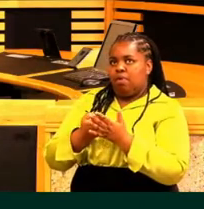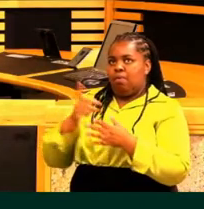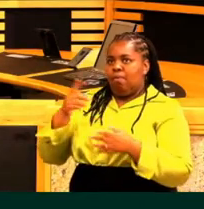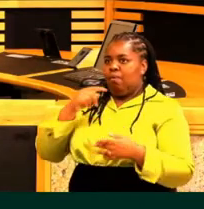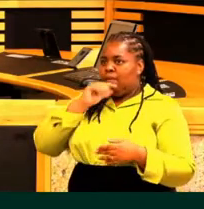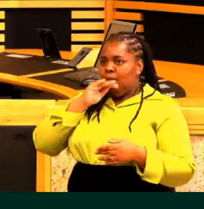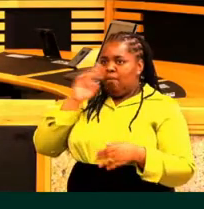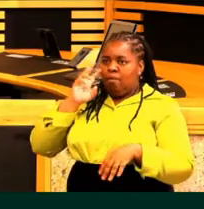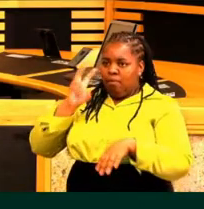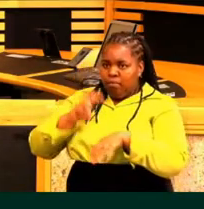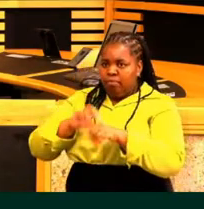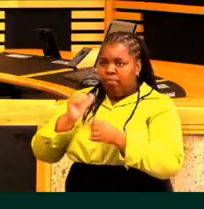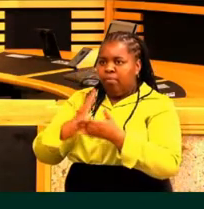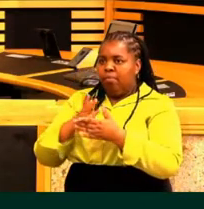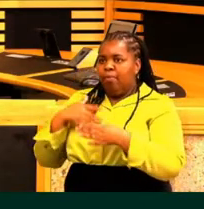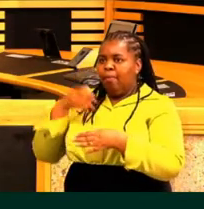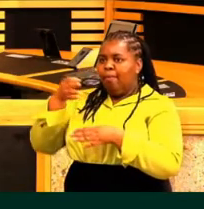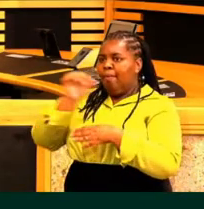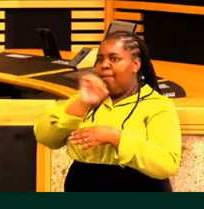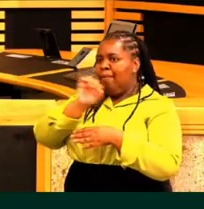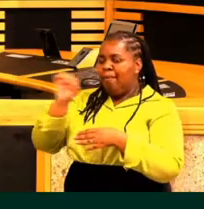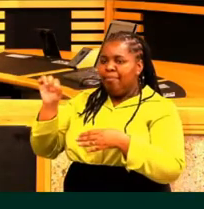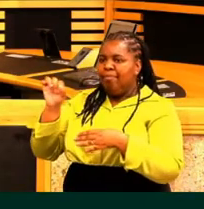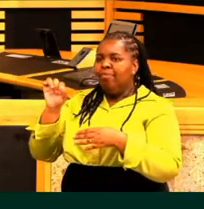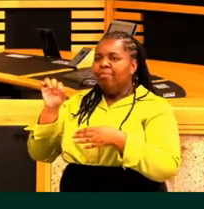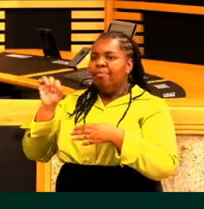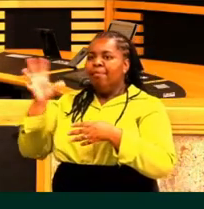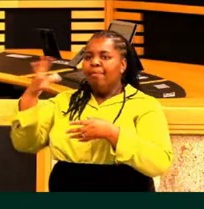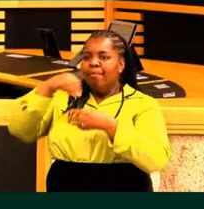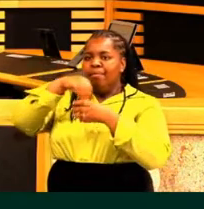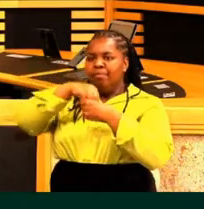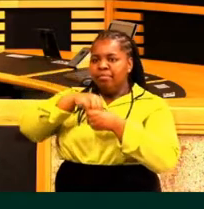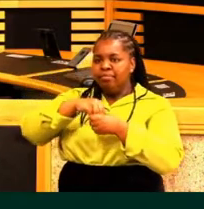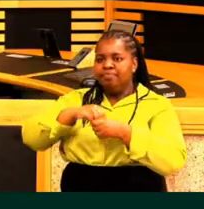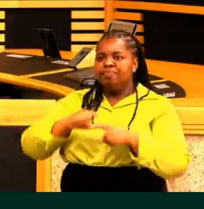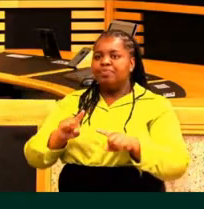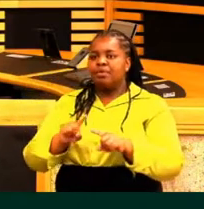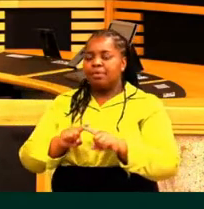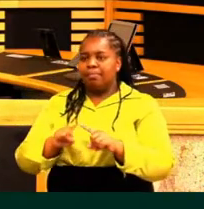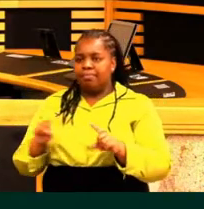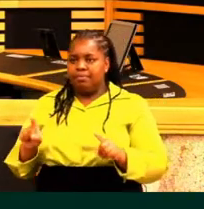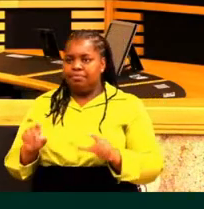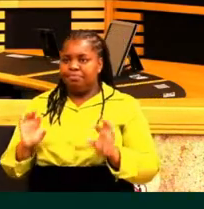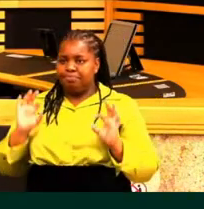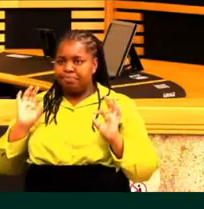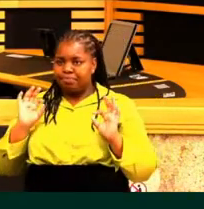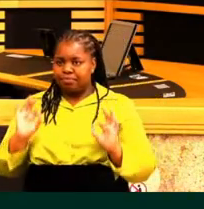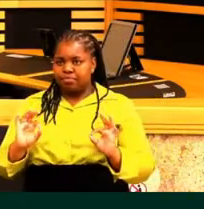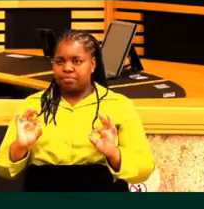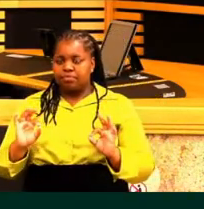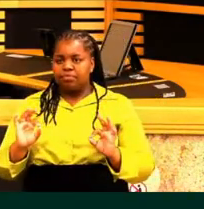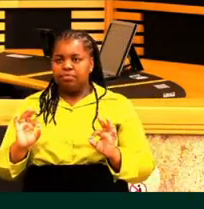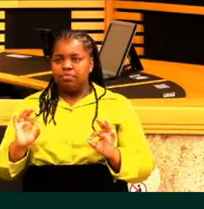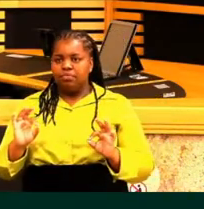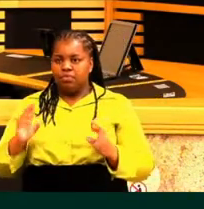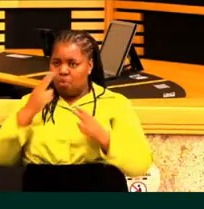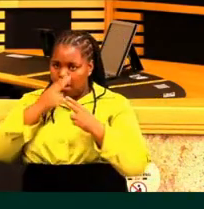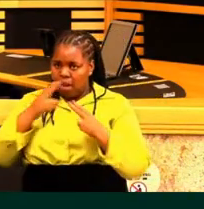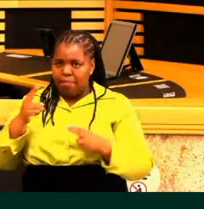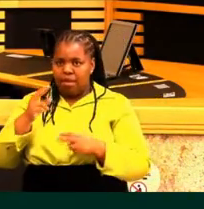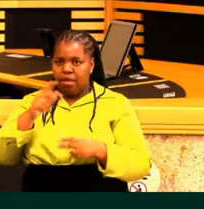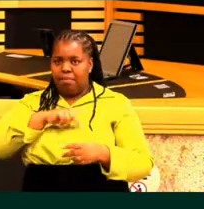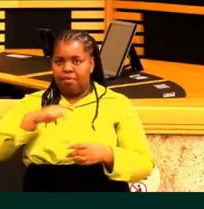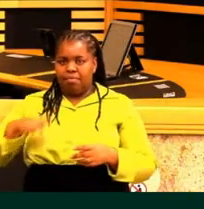essential to securing the future of agriculture in our region but you call it so imperative honorable premiere